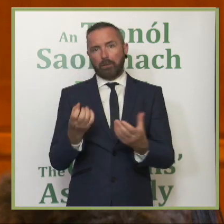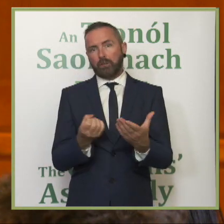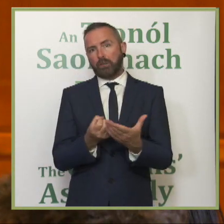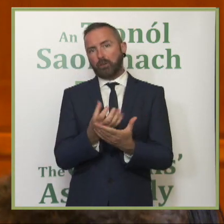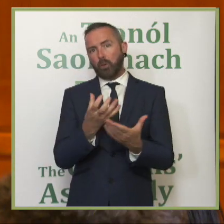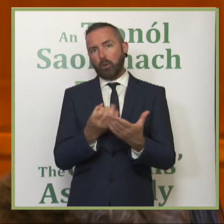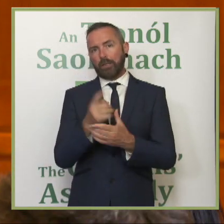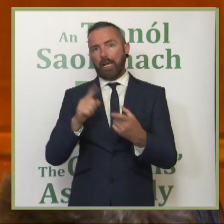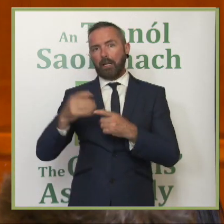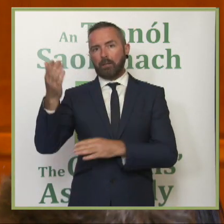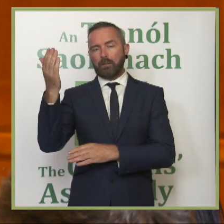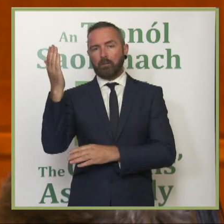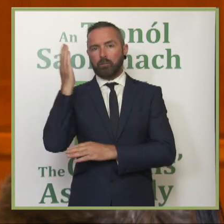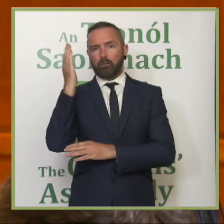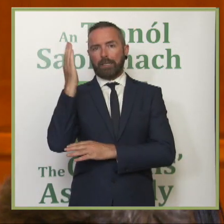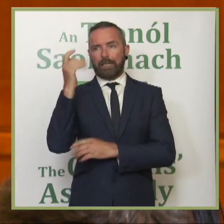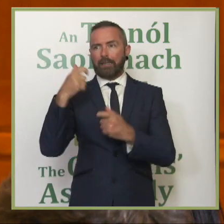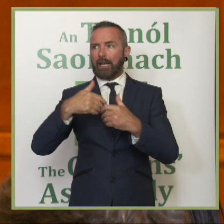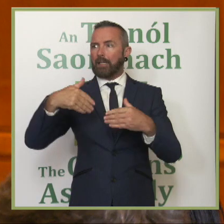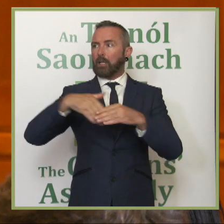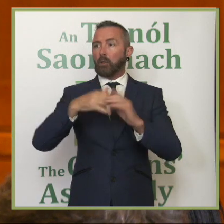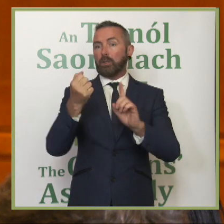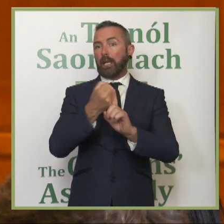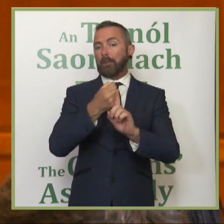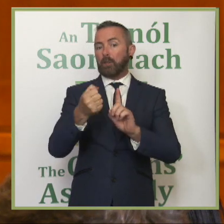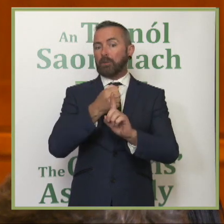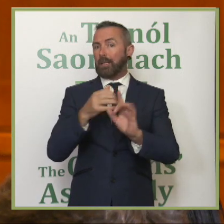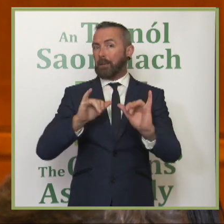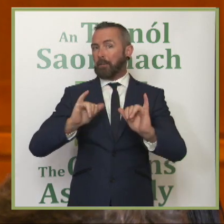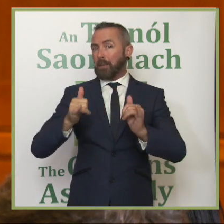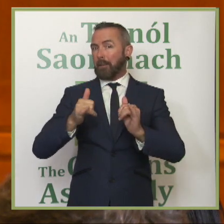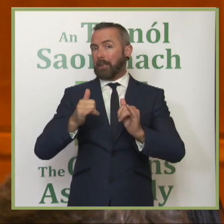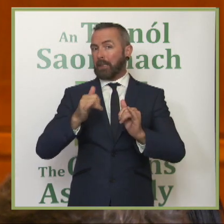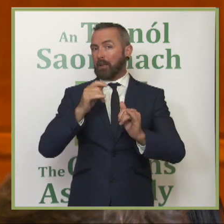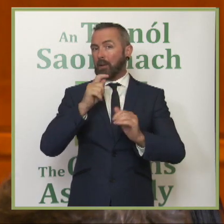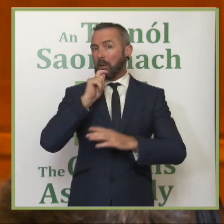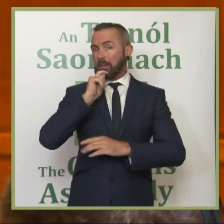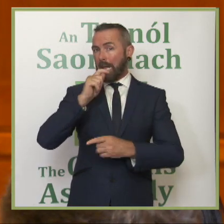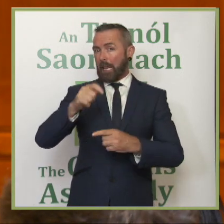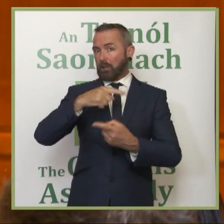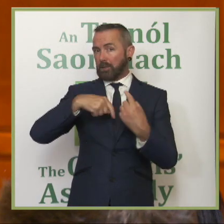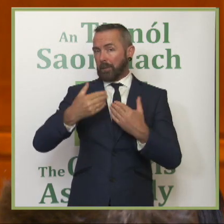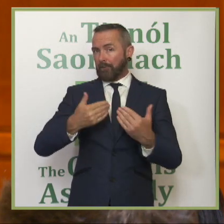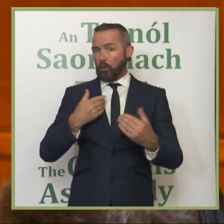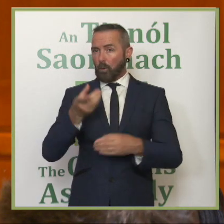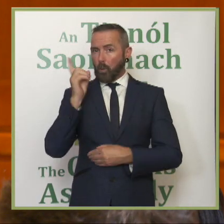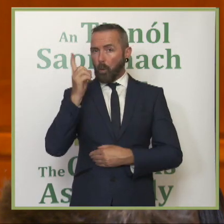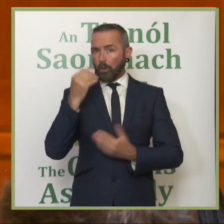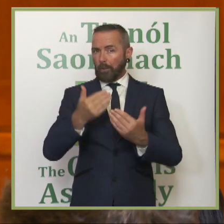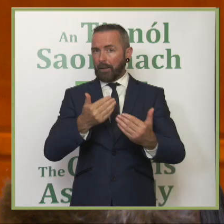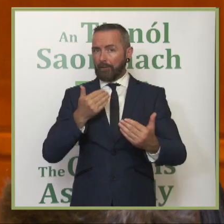presentation, which might include abuse or abusive stories. We might get a warning beforehand, so I guess people might find it upsetting.